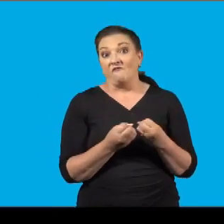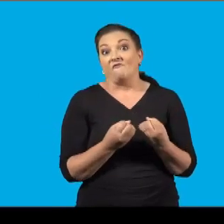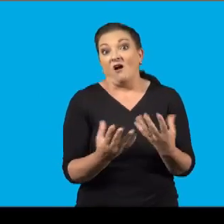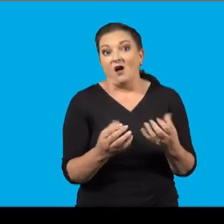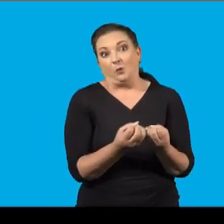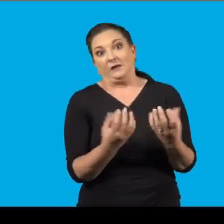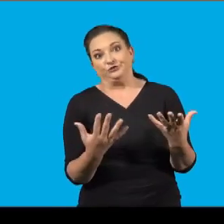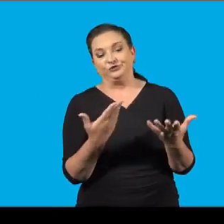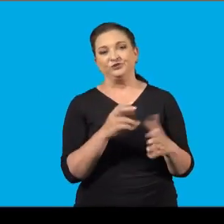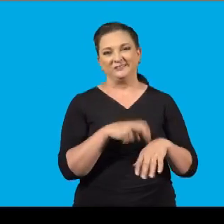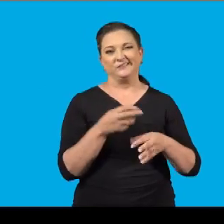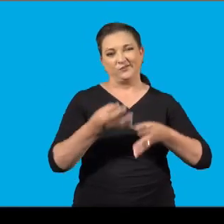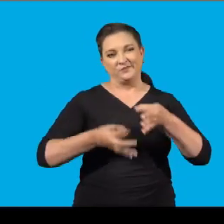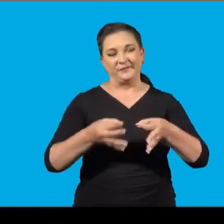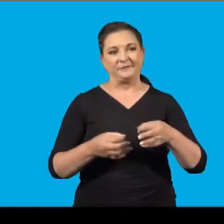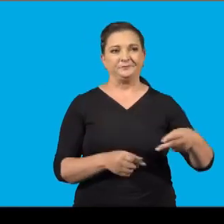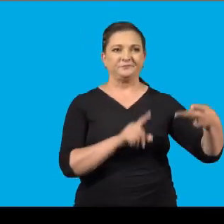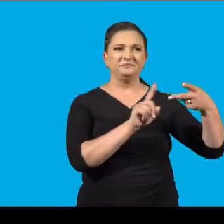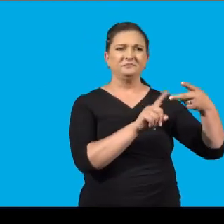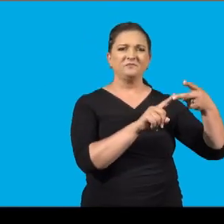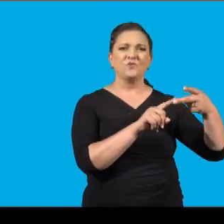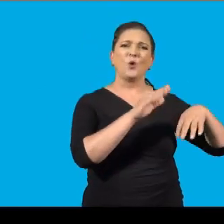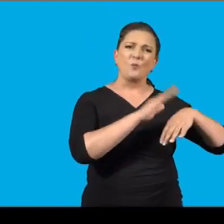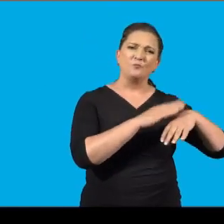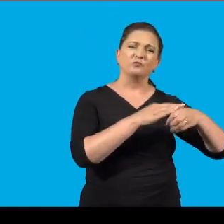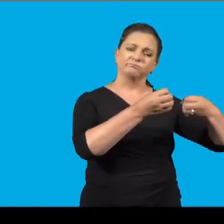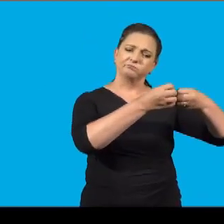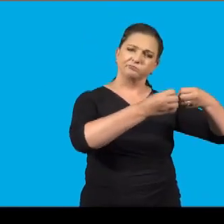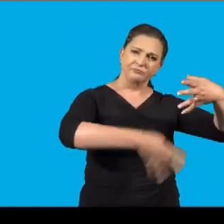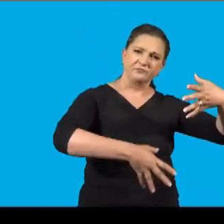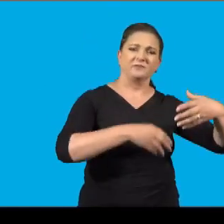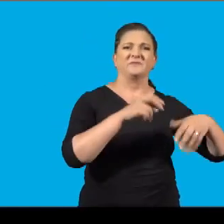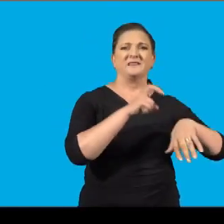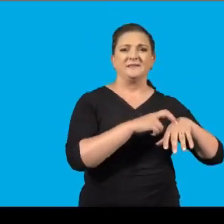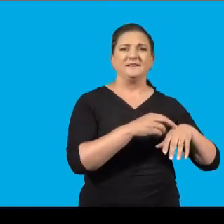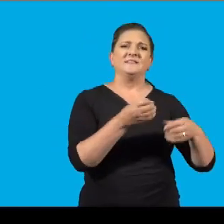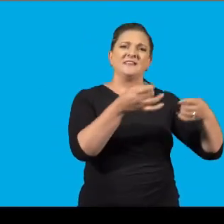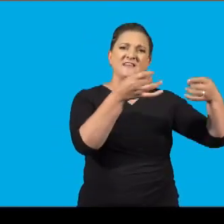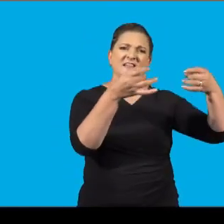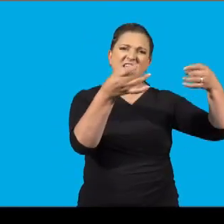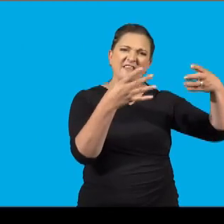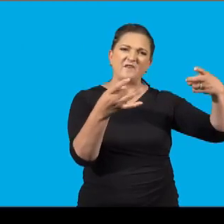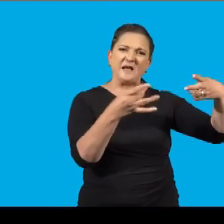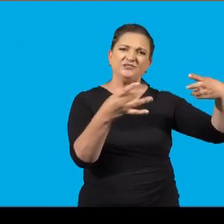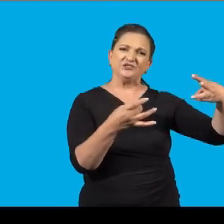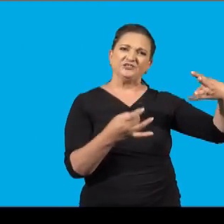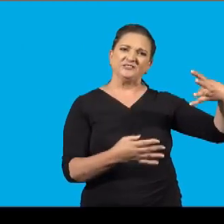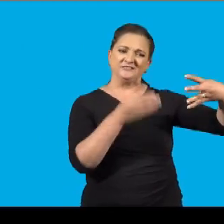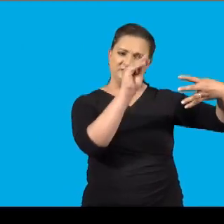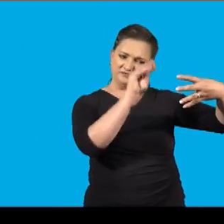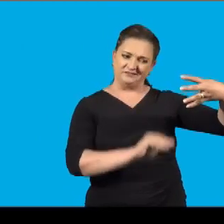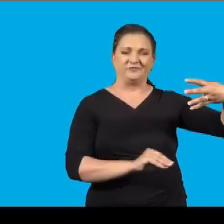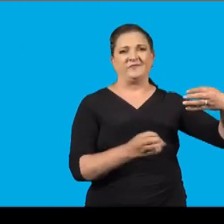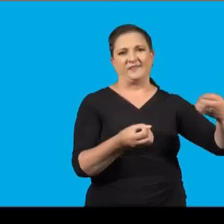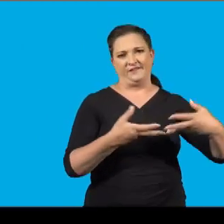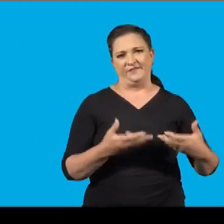extent. Now, you need to elaborate, okay, and by giving relevant information. So